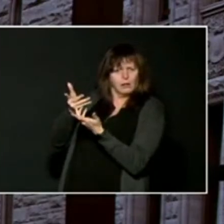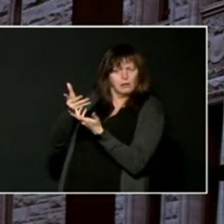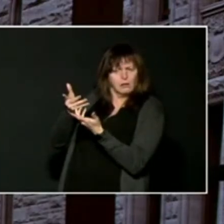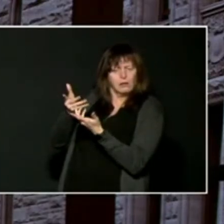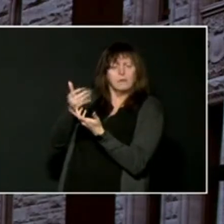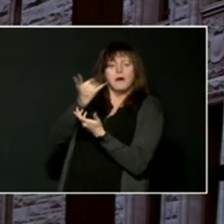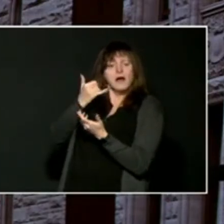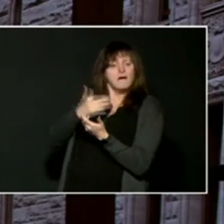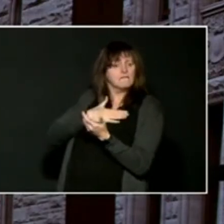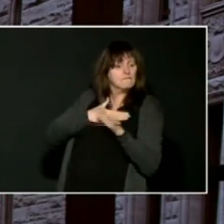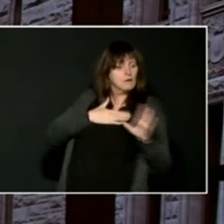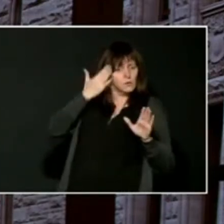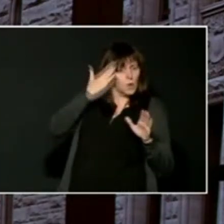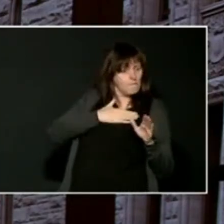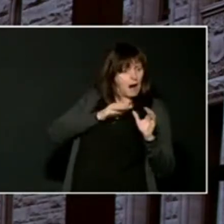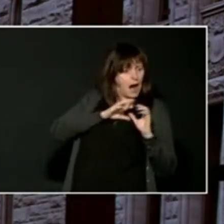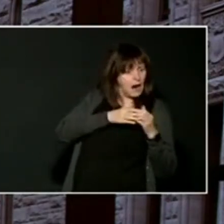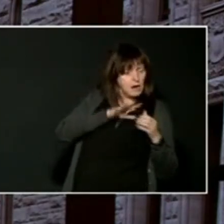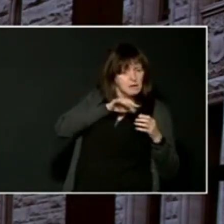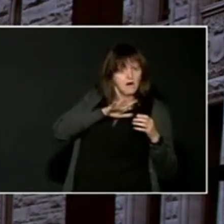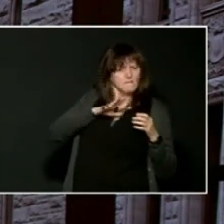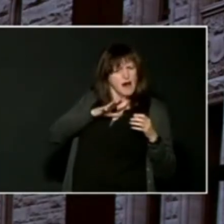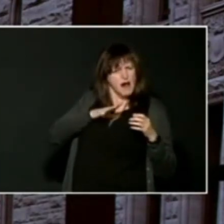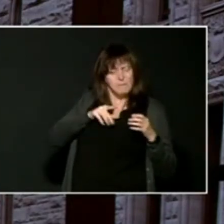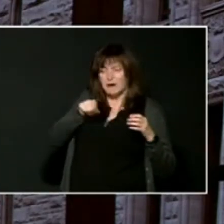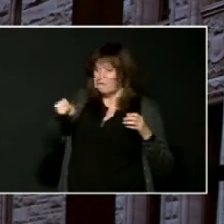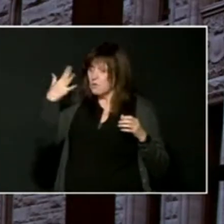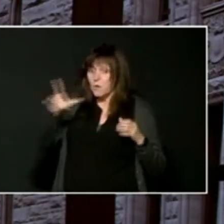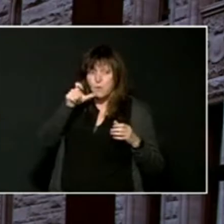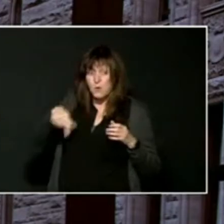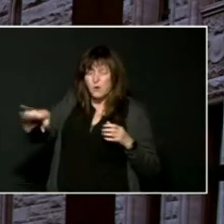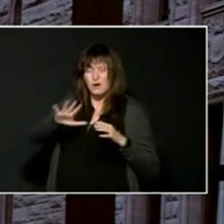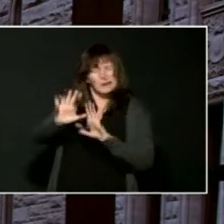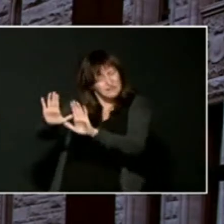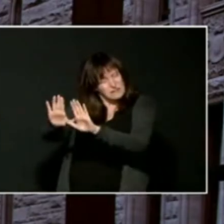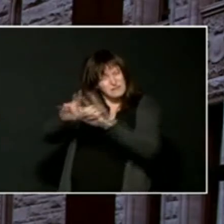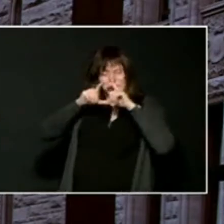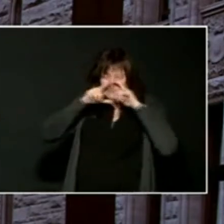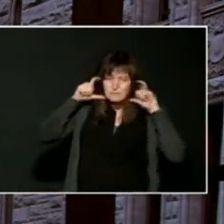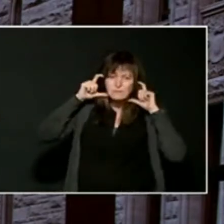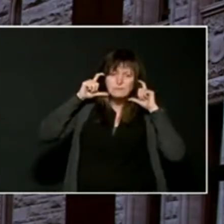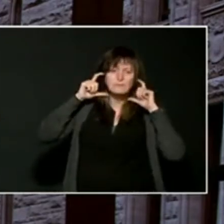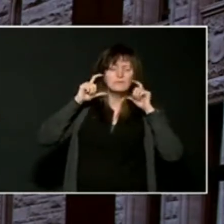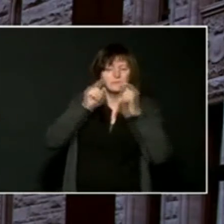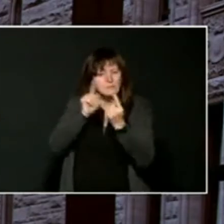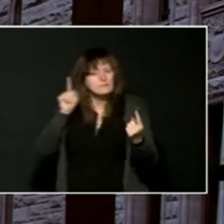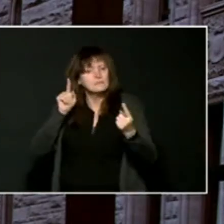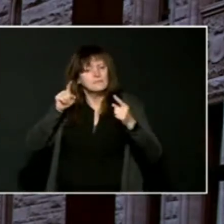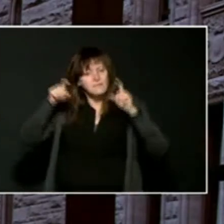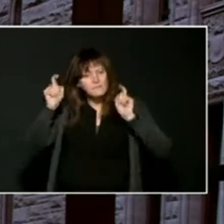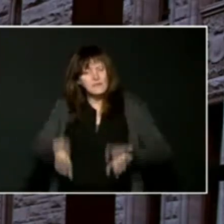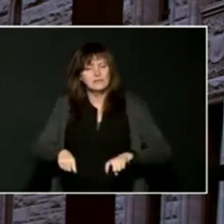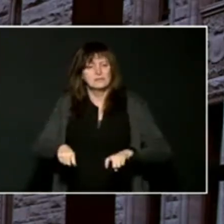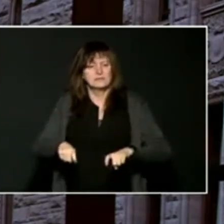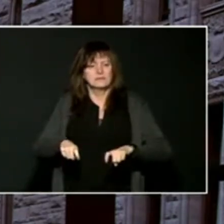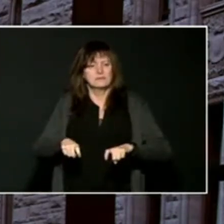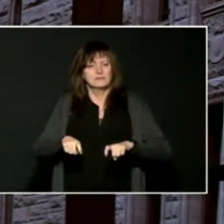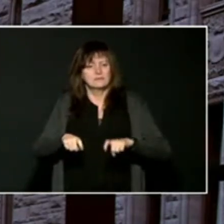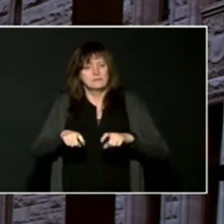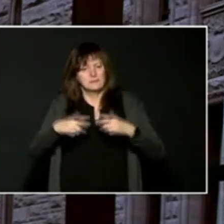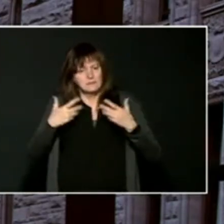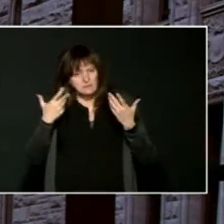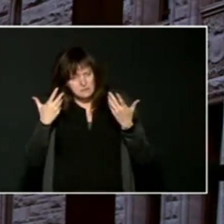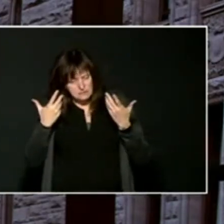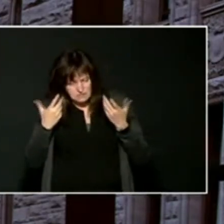matter which level and how we arrive at this, we have to give ourselves more time. More time to get the vaccinations done, more time to